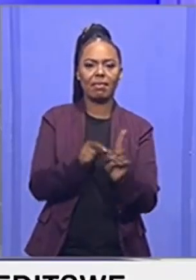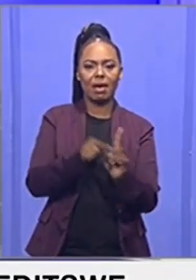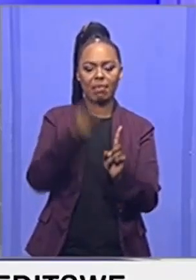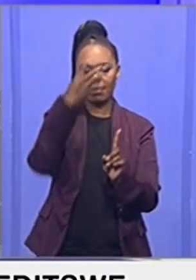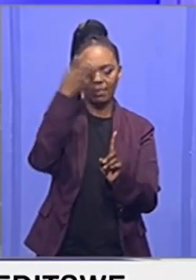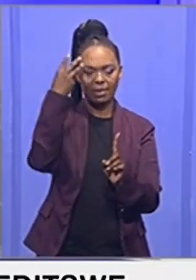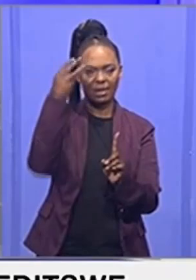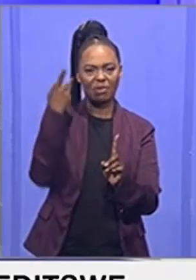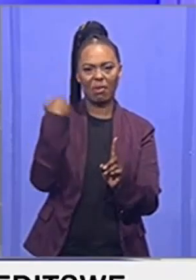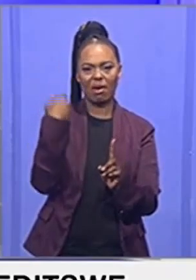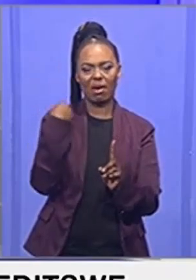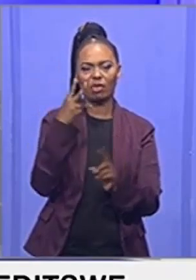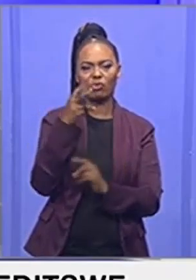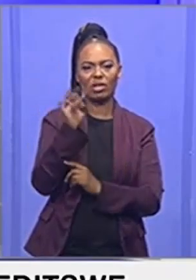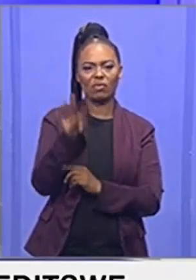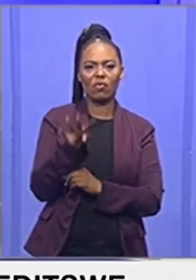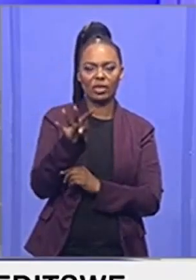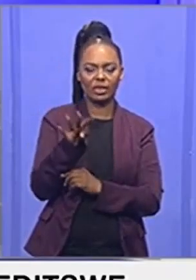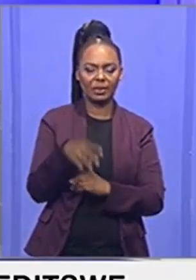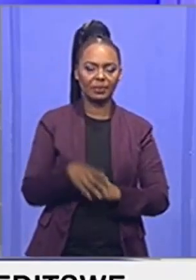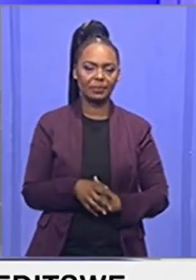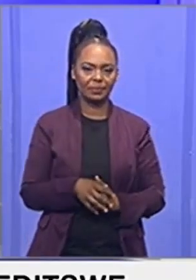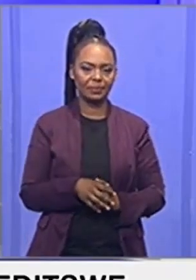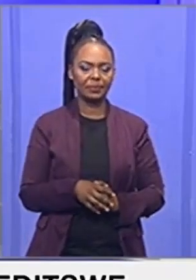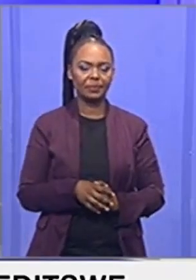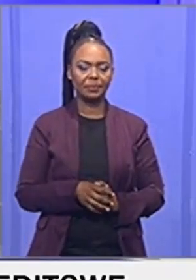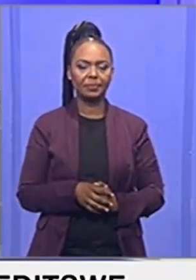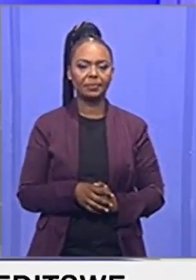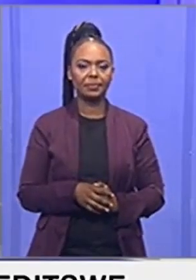kgwele ya dinao ka 2014.